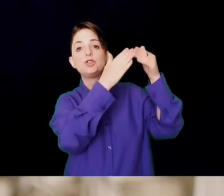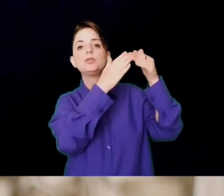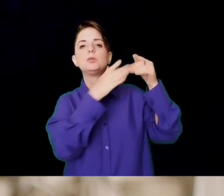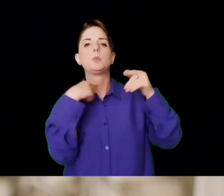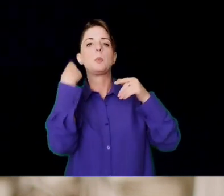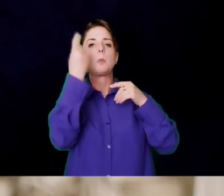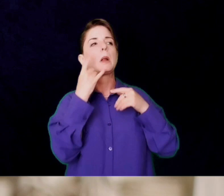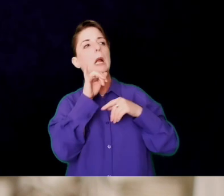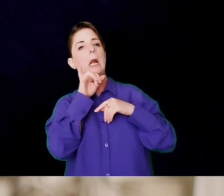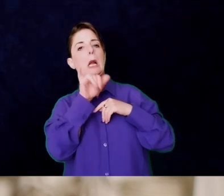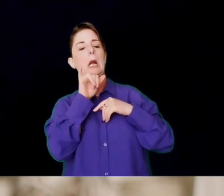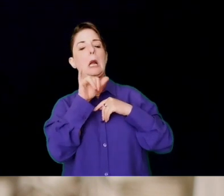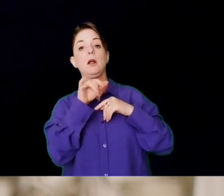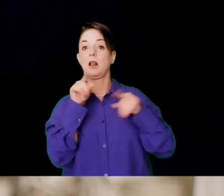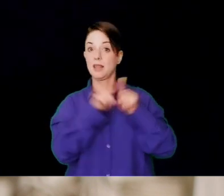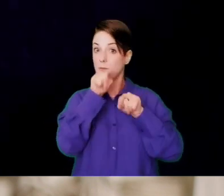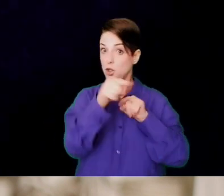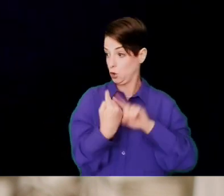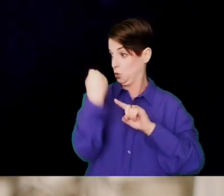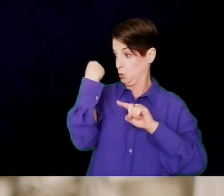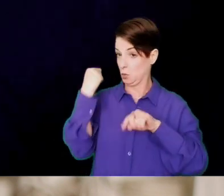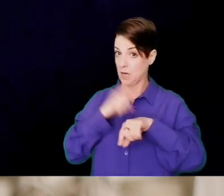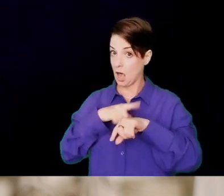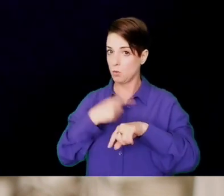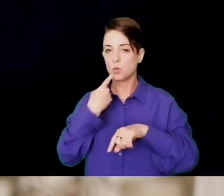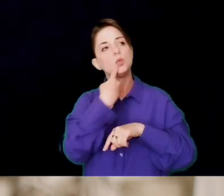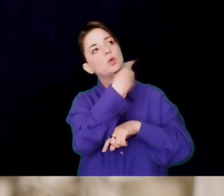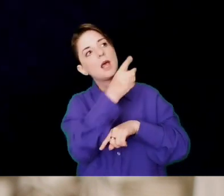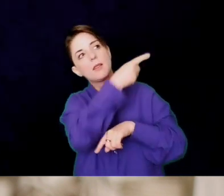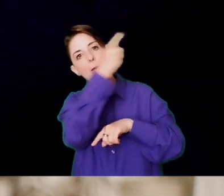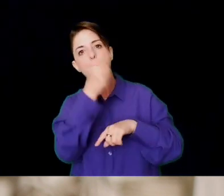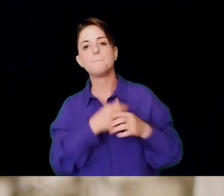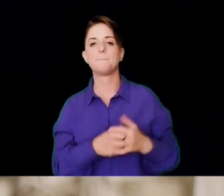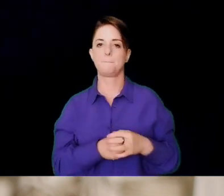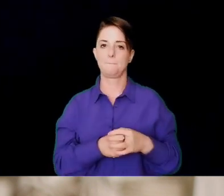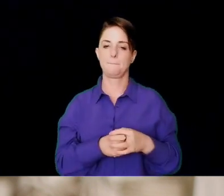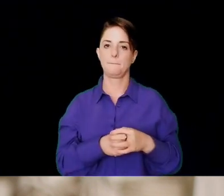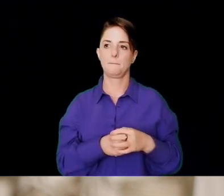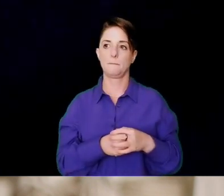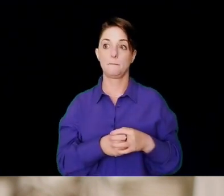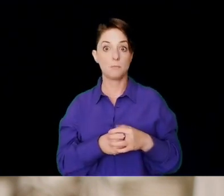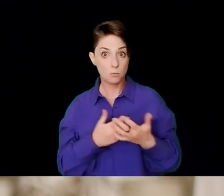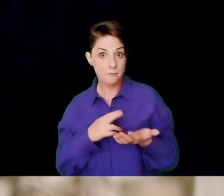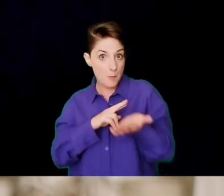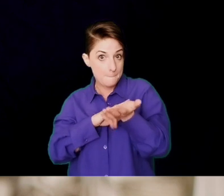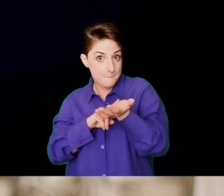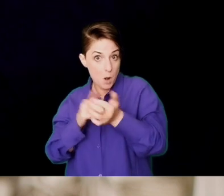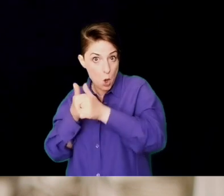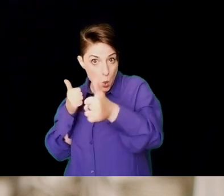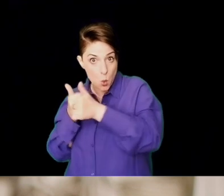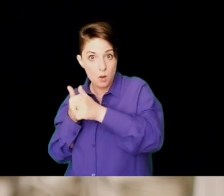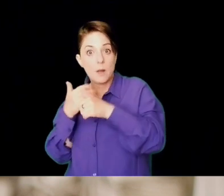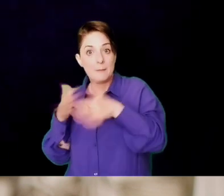who are thinking of it, who are as sceptical as you were at the beginning? What would your message be to them? If Blue